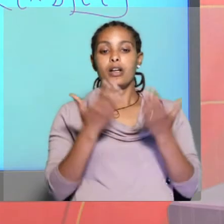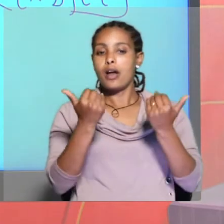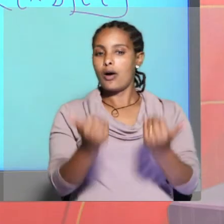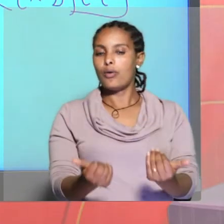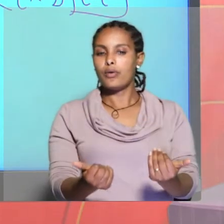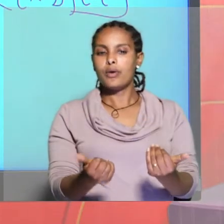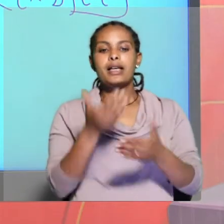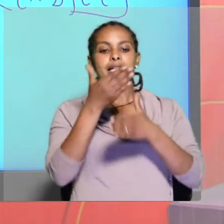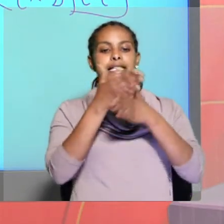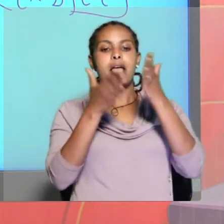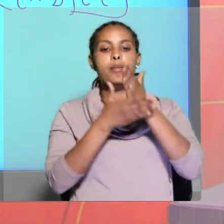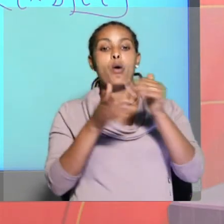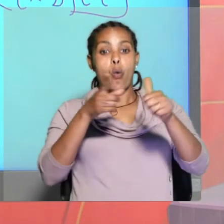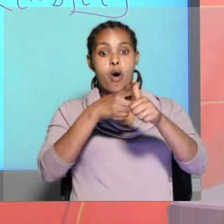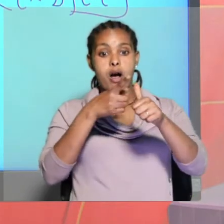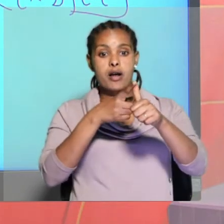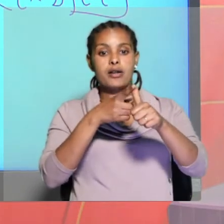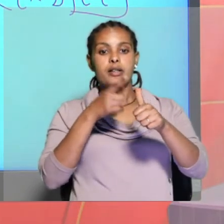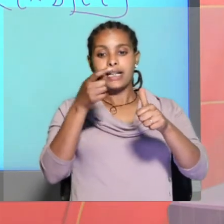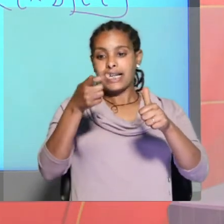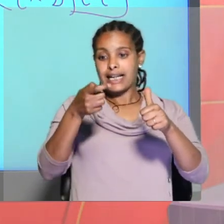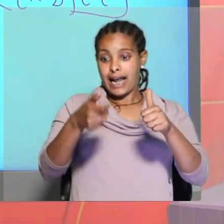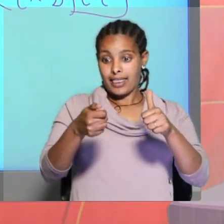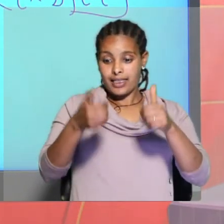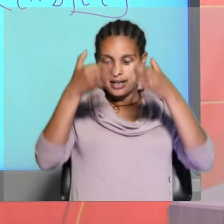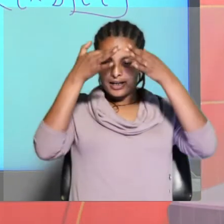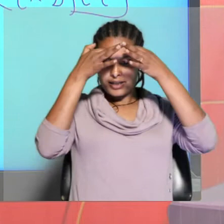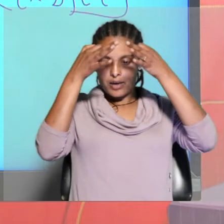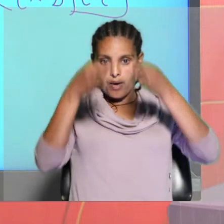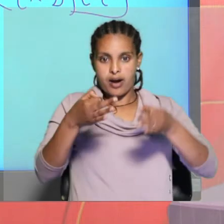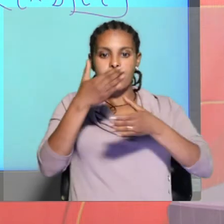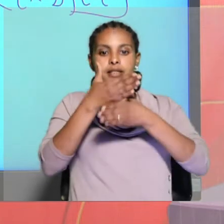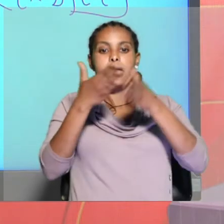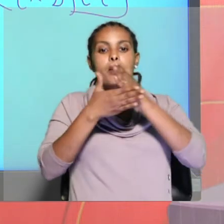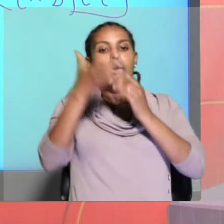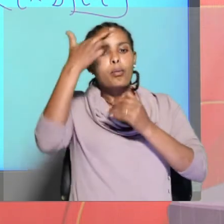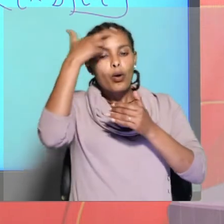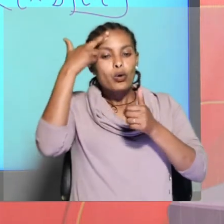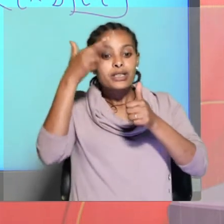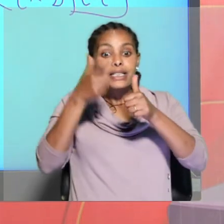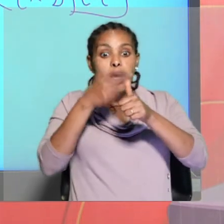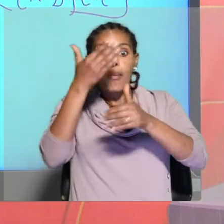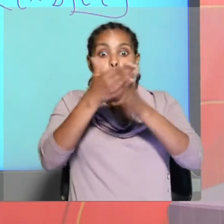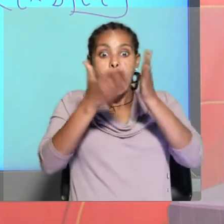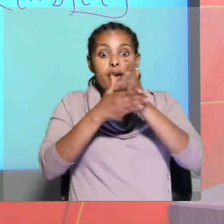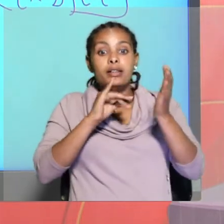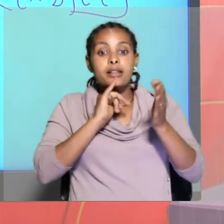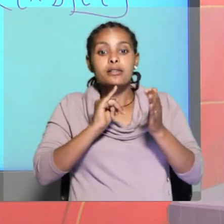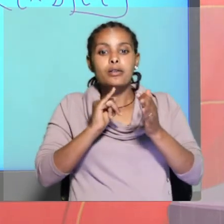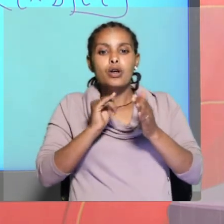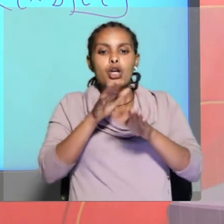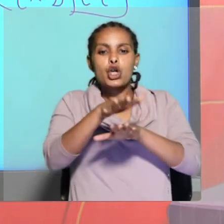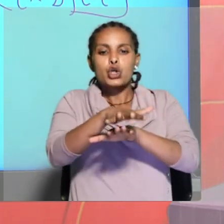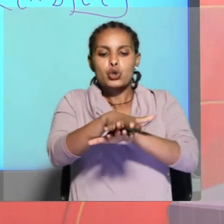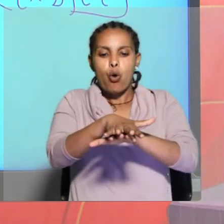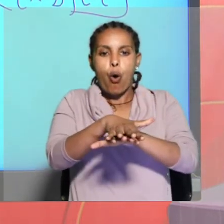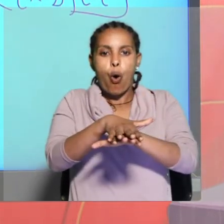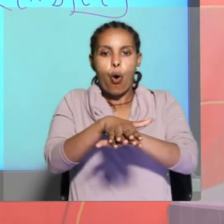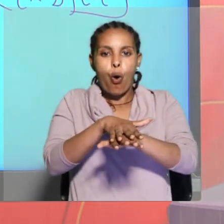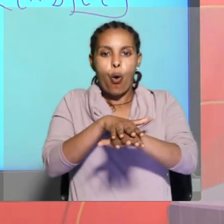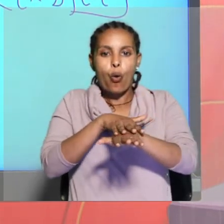Now, step 1 is the rate determining step, because step 1 is the slow